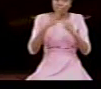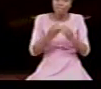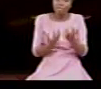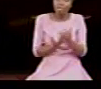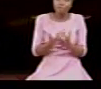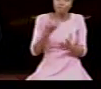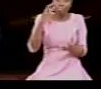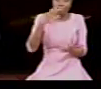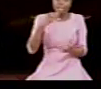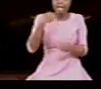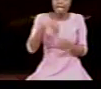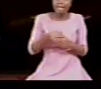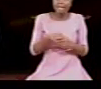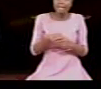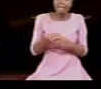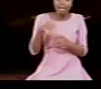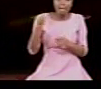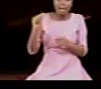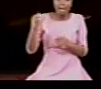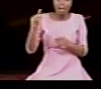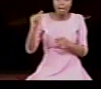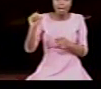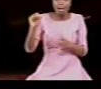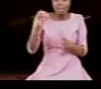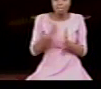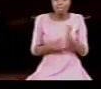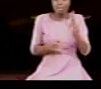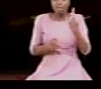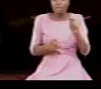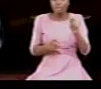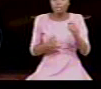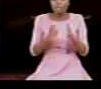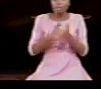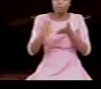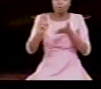In Acts 20, I read from verse